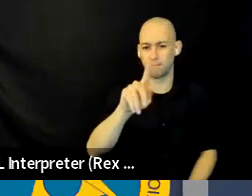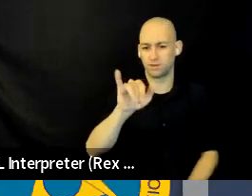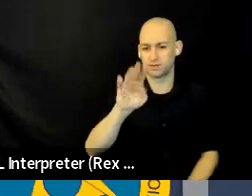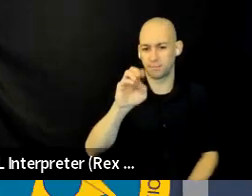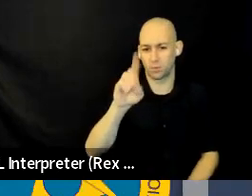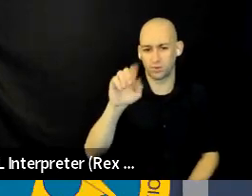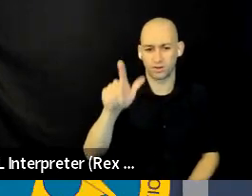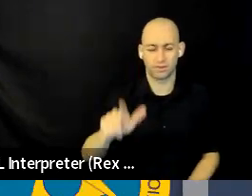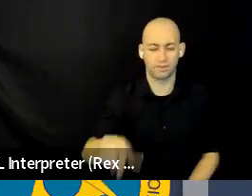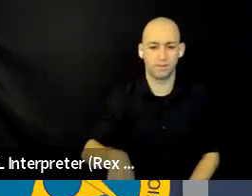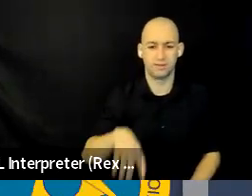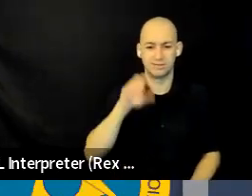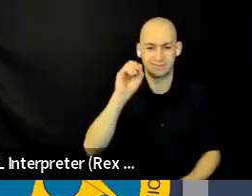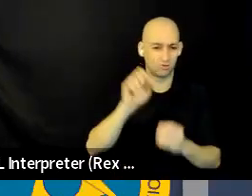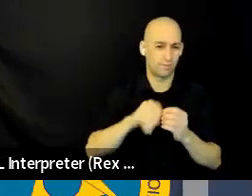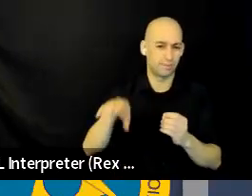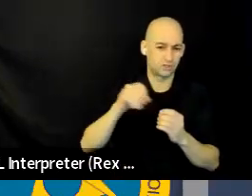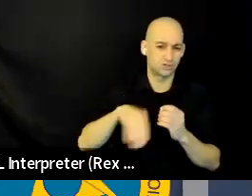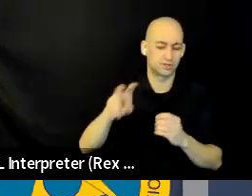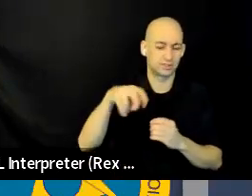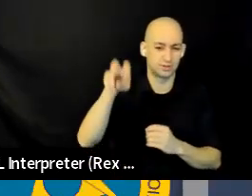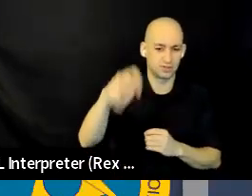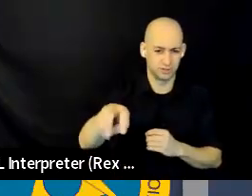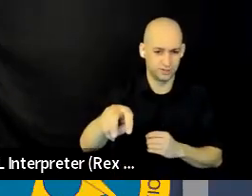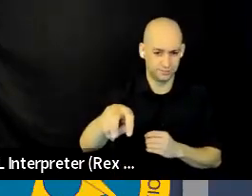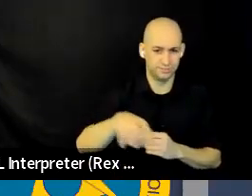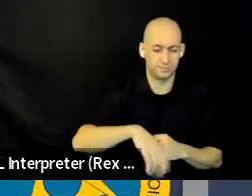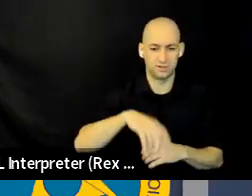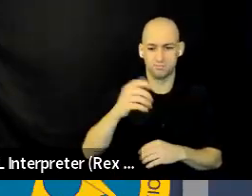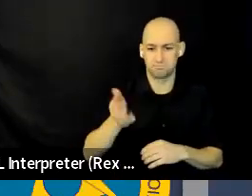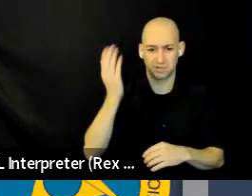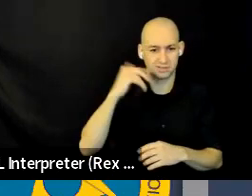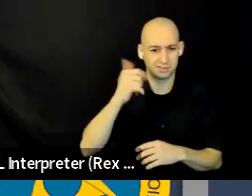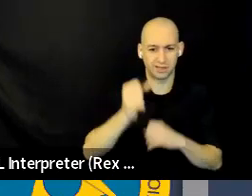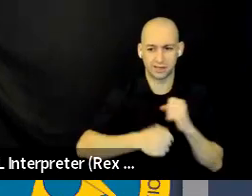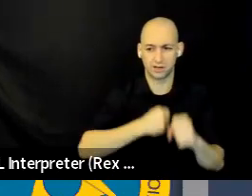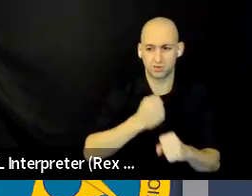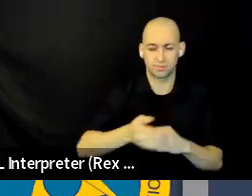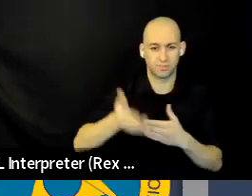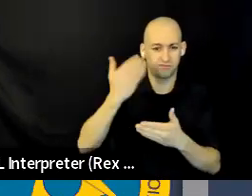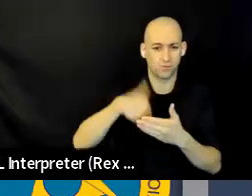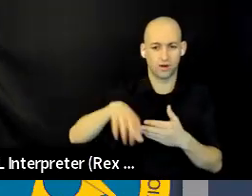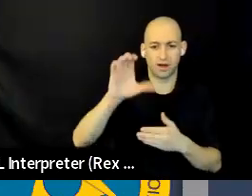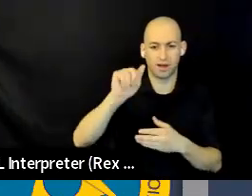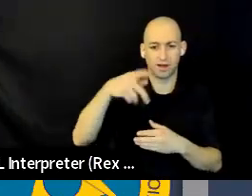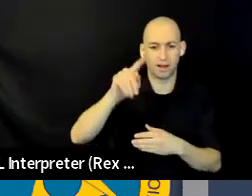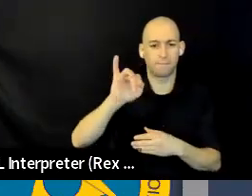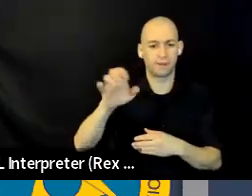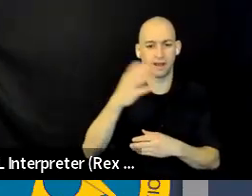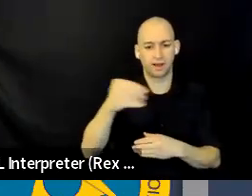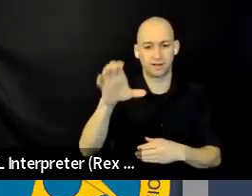zero-emission transportation over the last 10 years, and that was back before CAPDI and